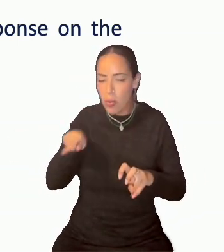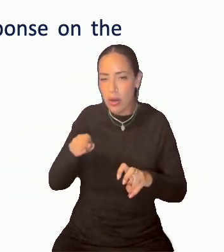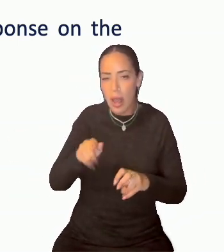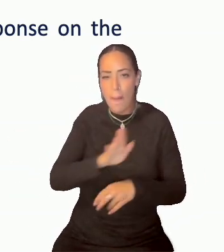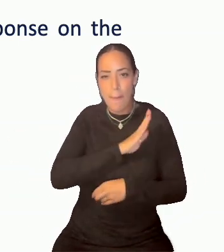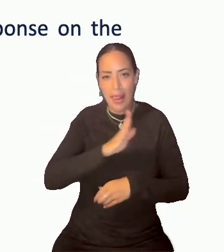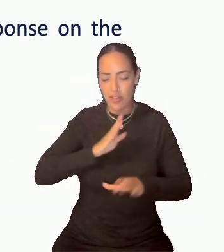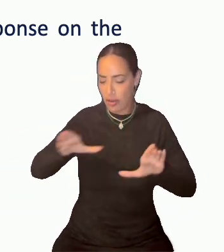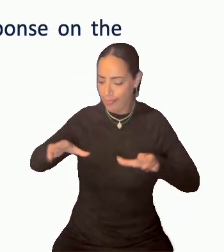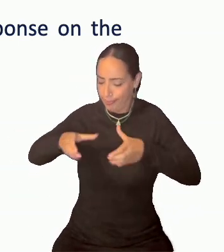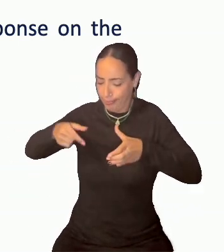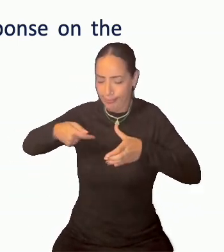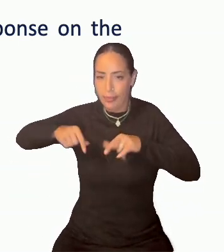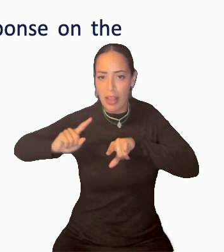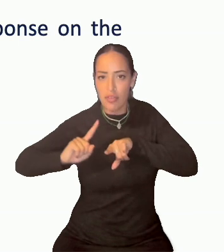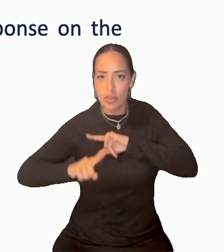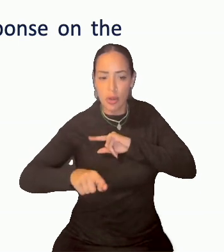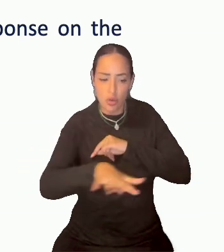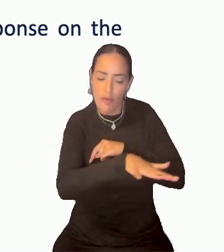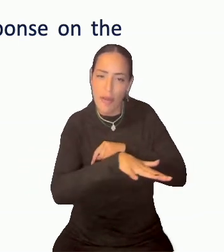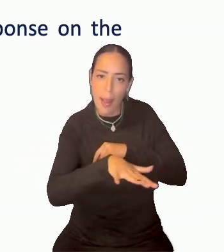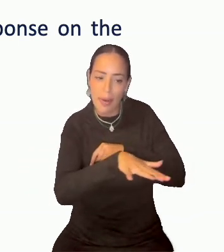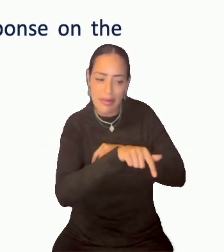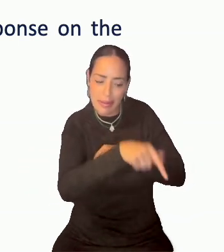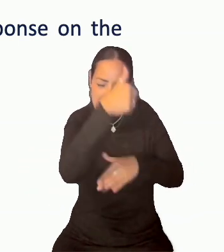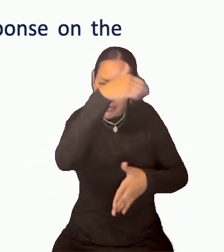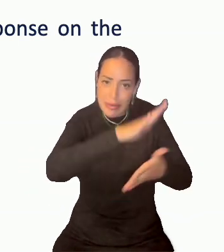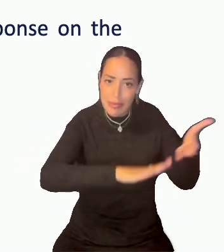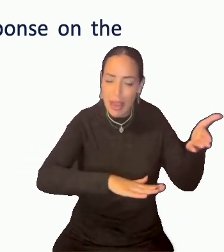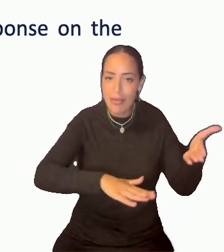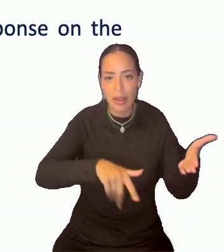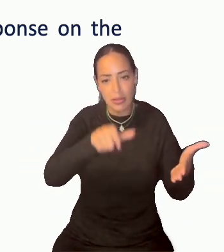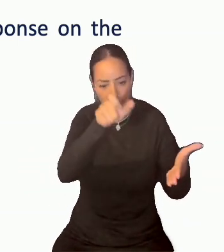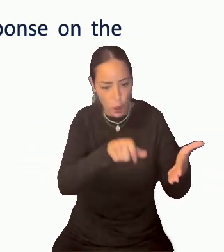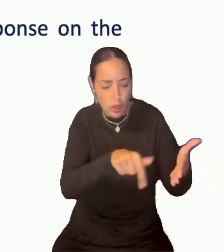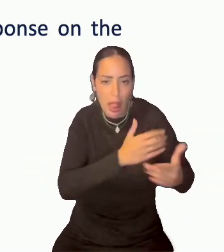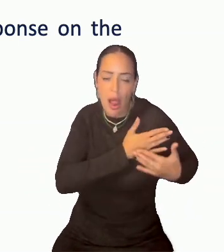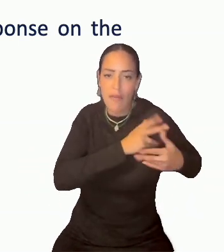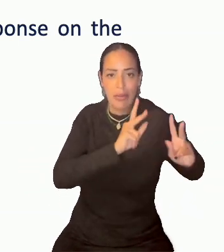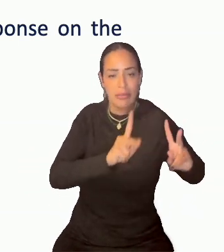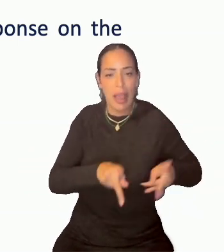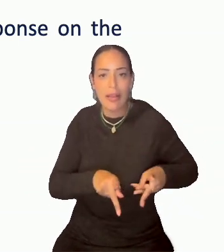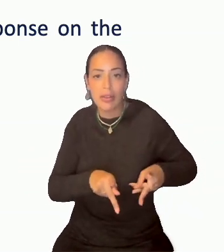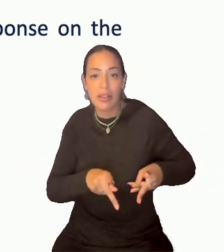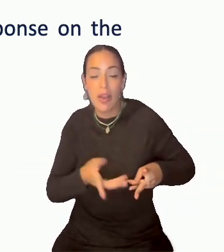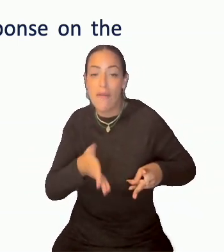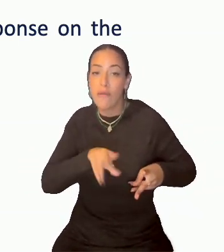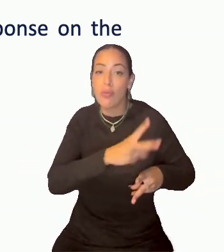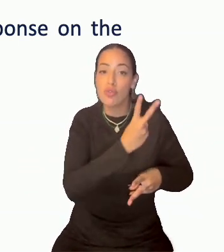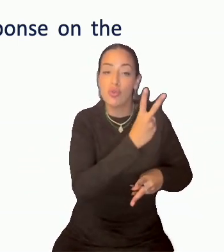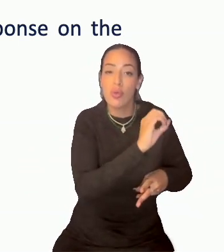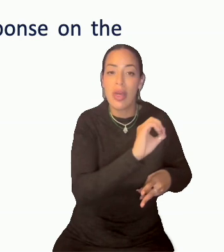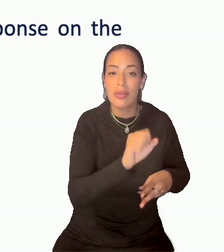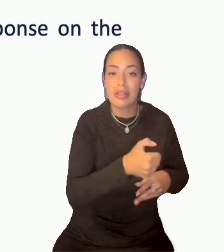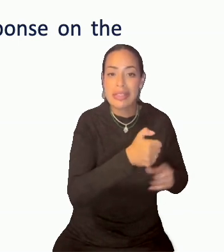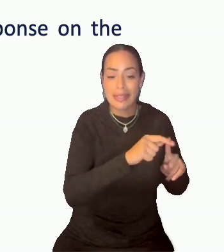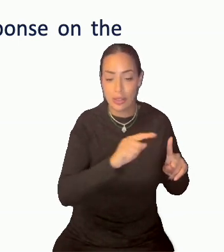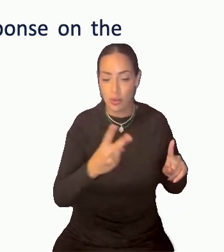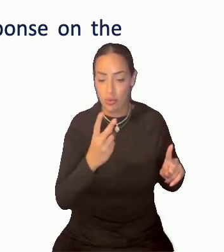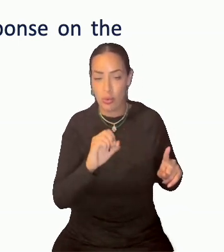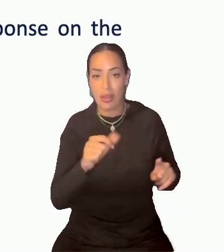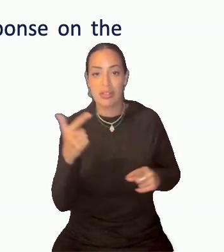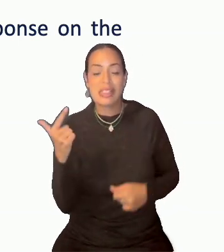response on bereaved families who experienced the death of a loved one in the line of duty between 2006 and